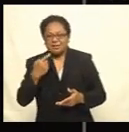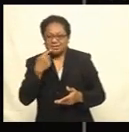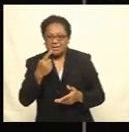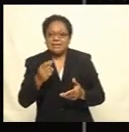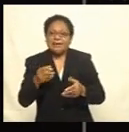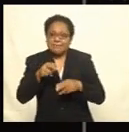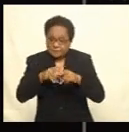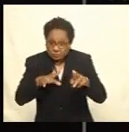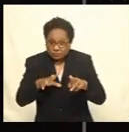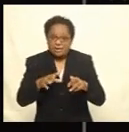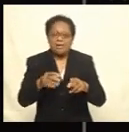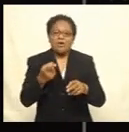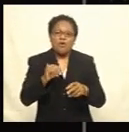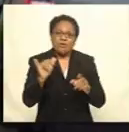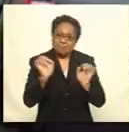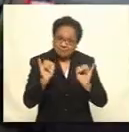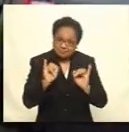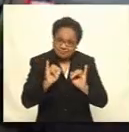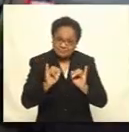Apanisa Wangai Randovu reports.